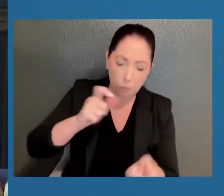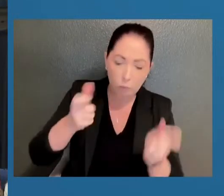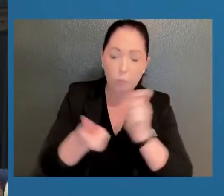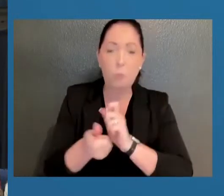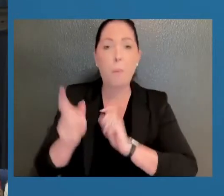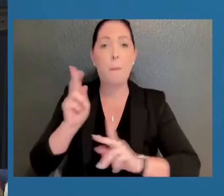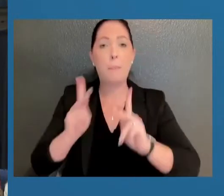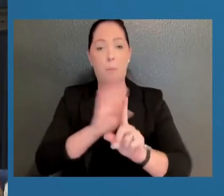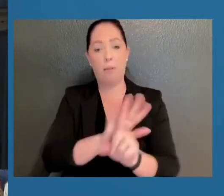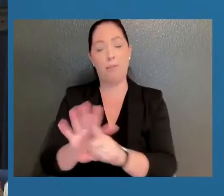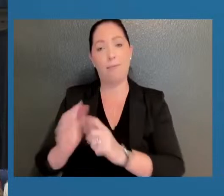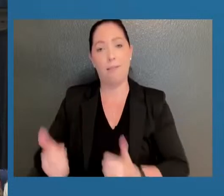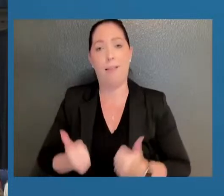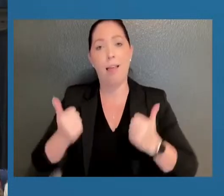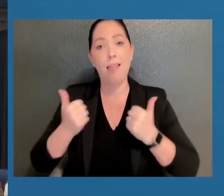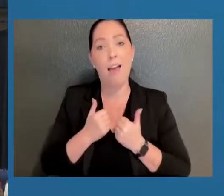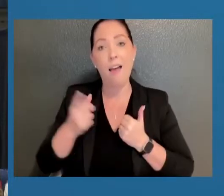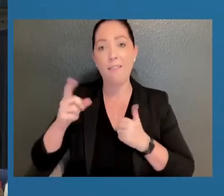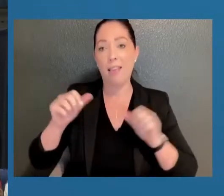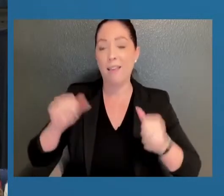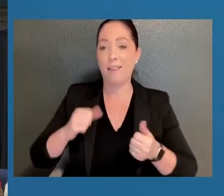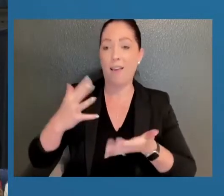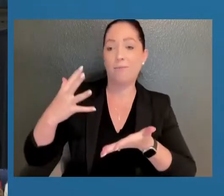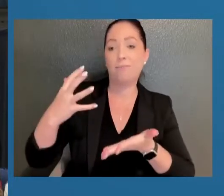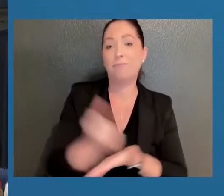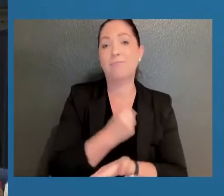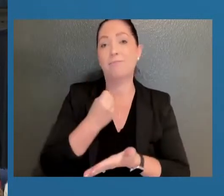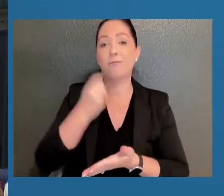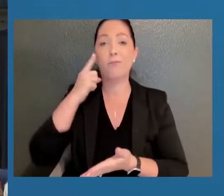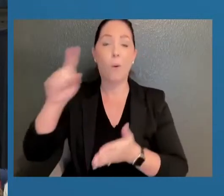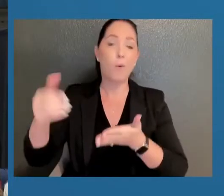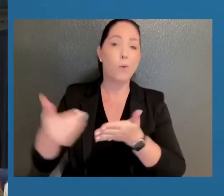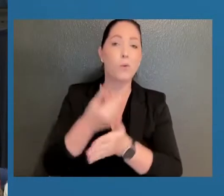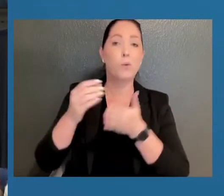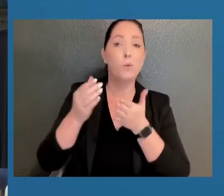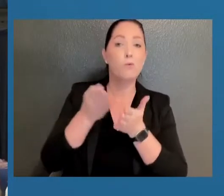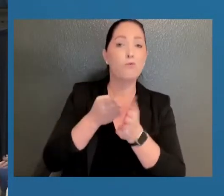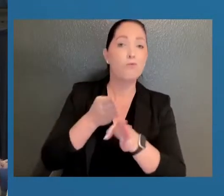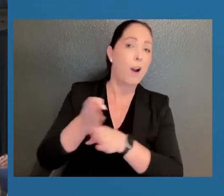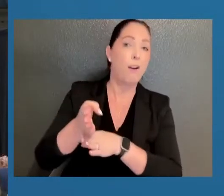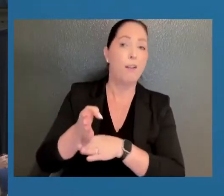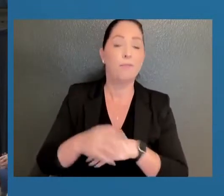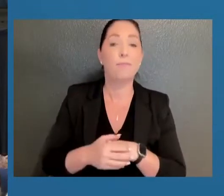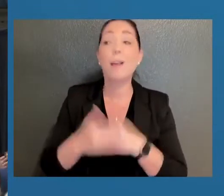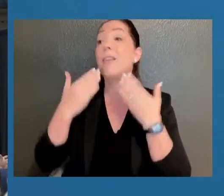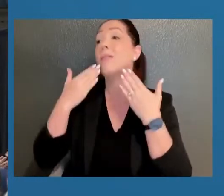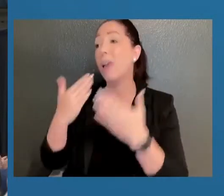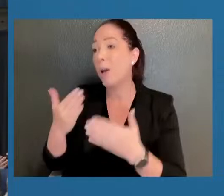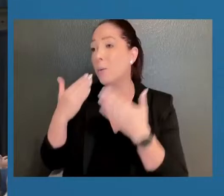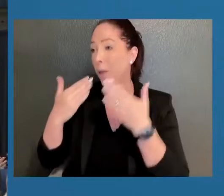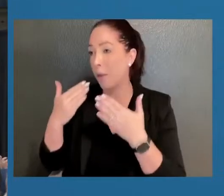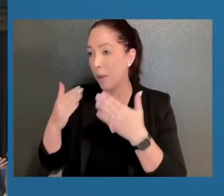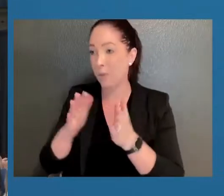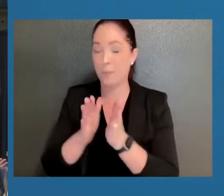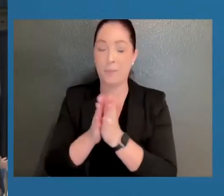that ladder of opportunity to take them to a new career. And I want to thank him. Let's give him another round of applause for his hospitality here today.